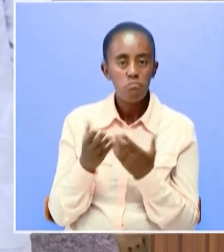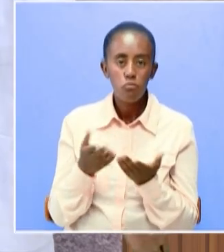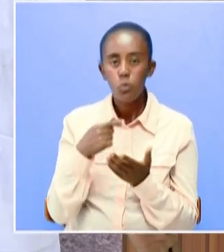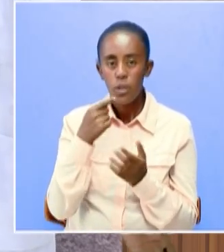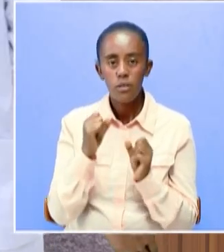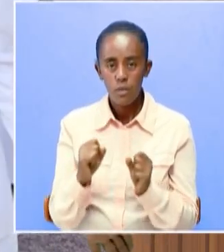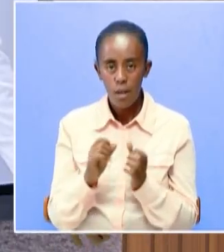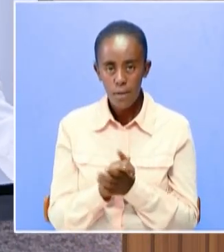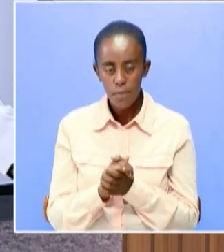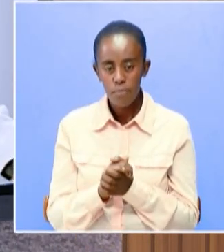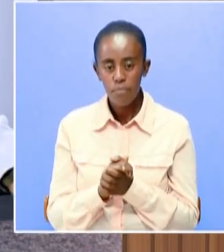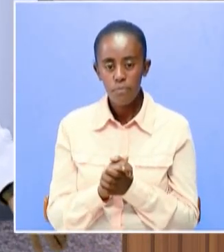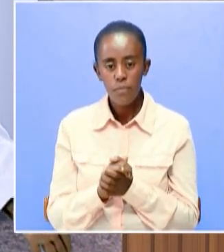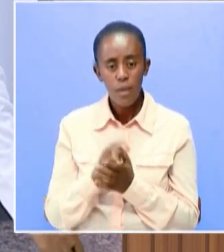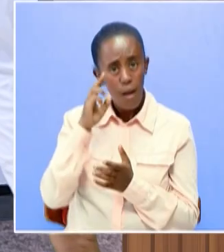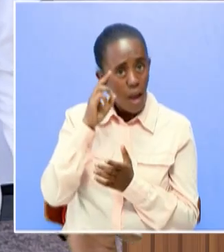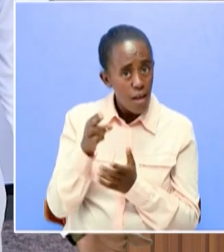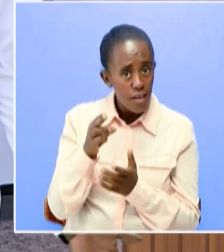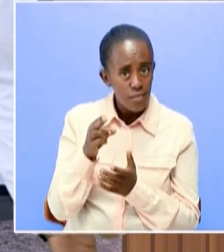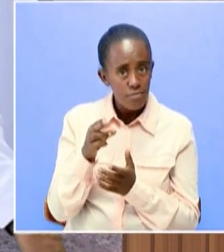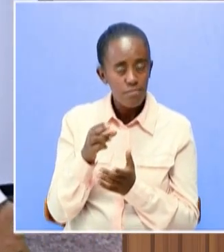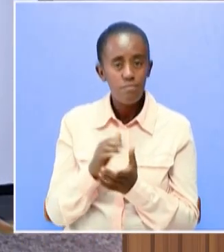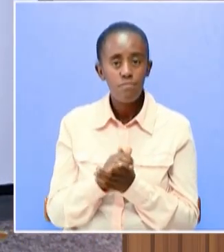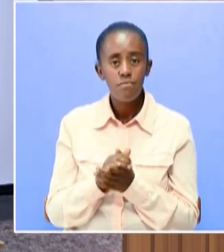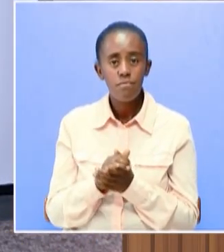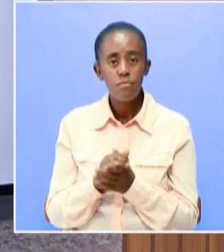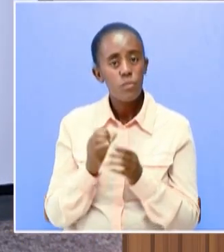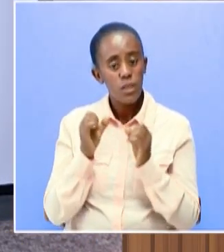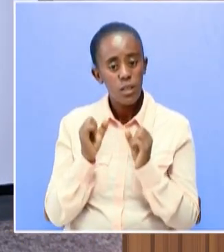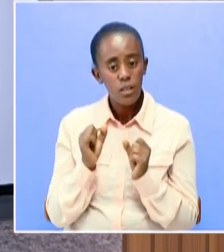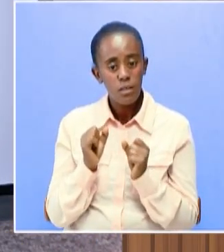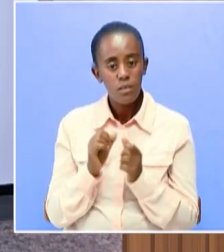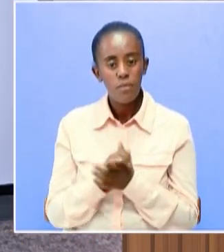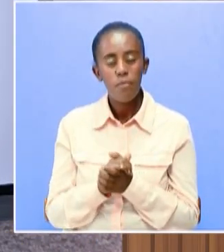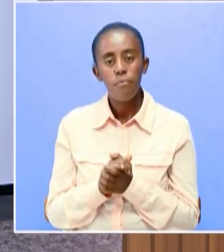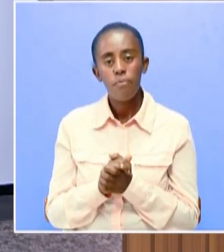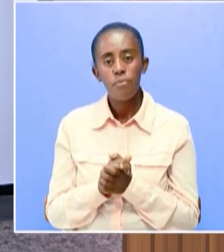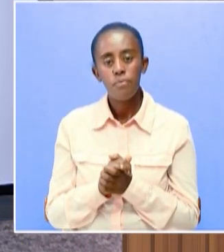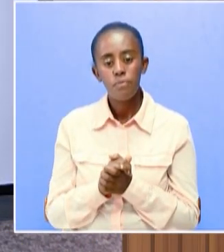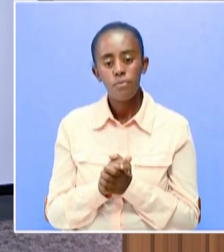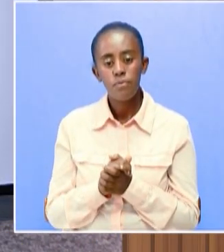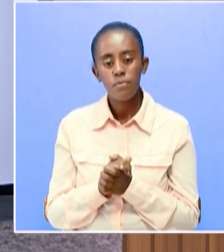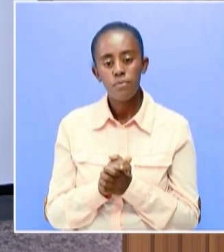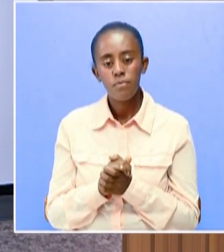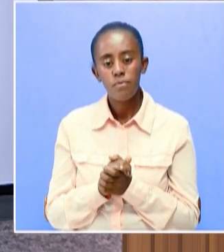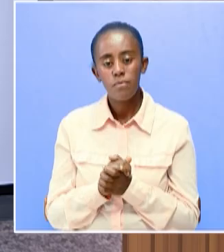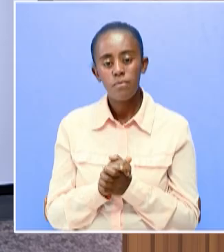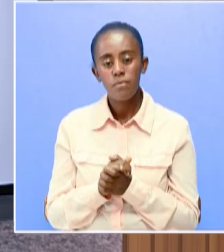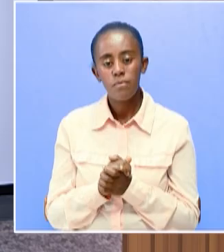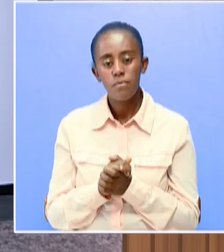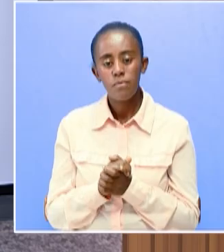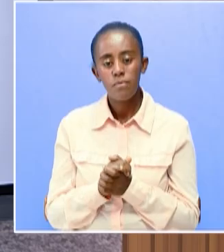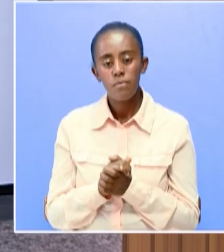said. Hey, can use, here, you should be here, sorry.